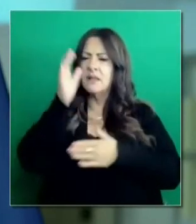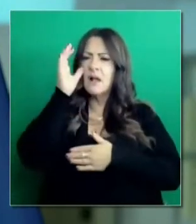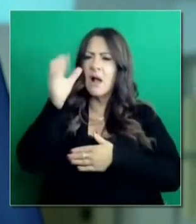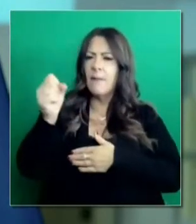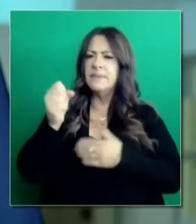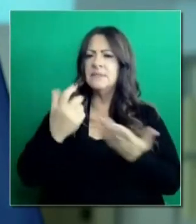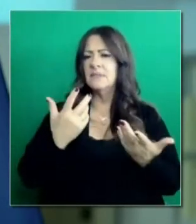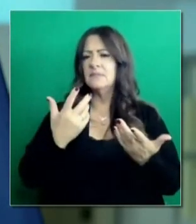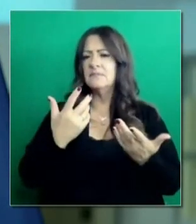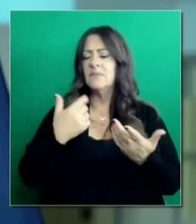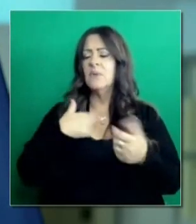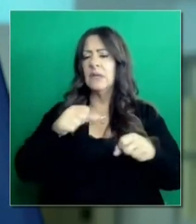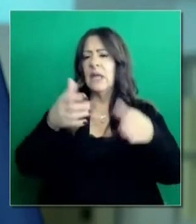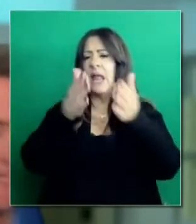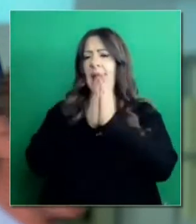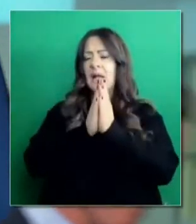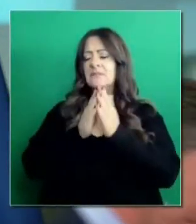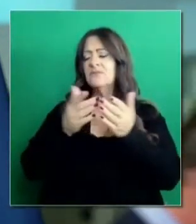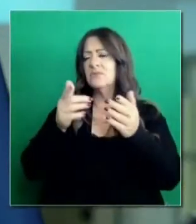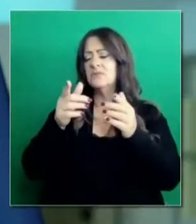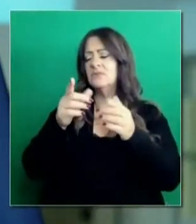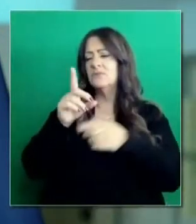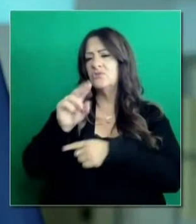more about this case up here in Placer.